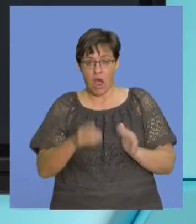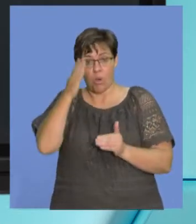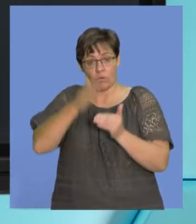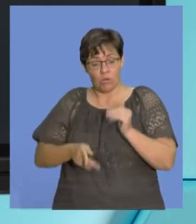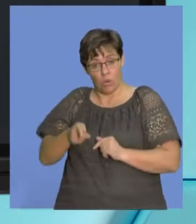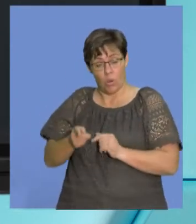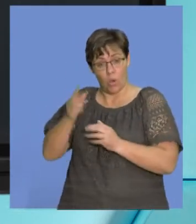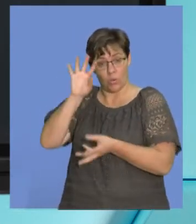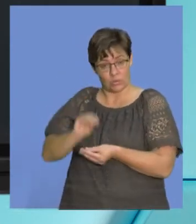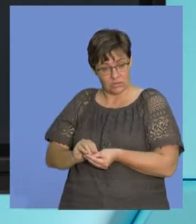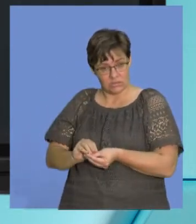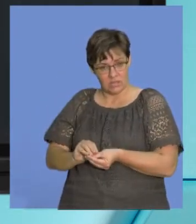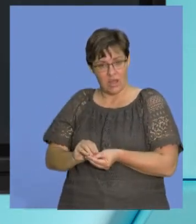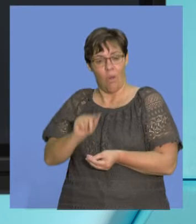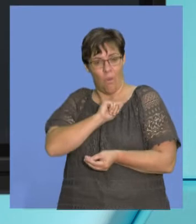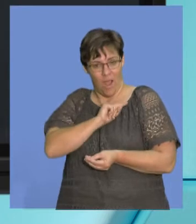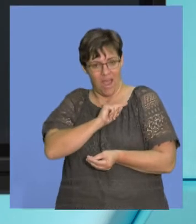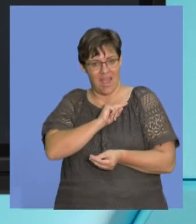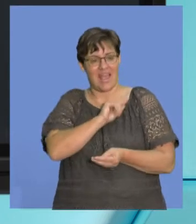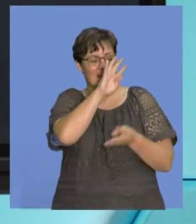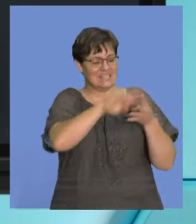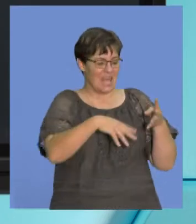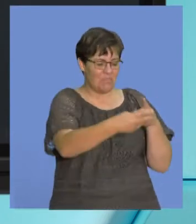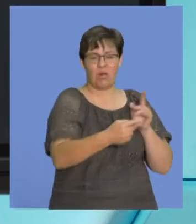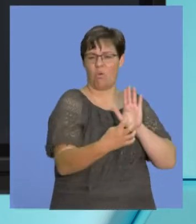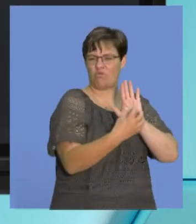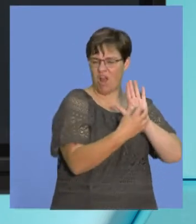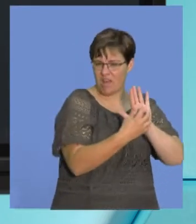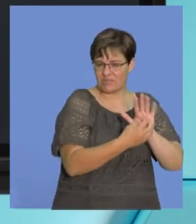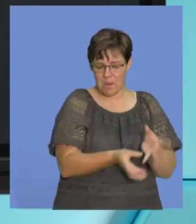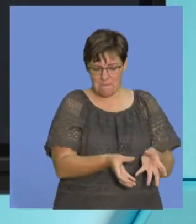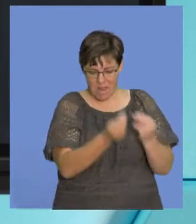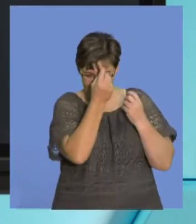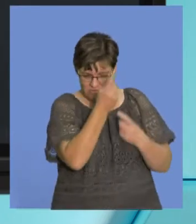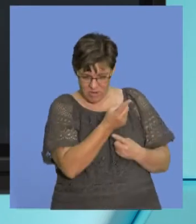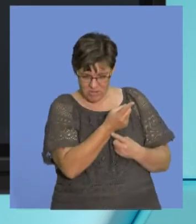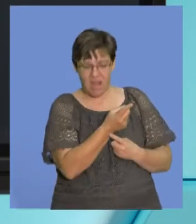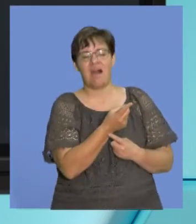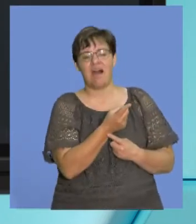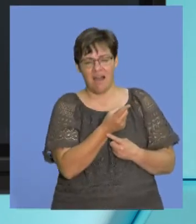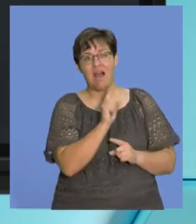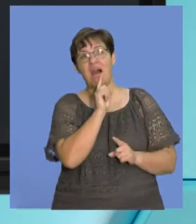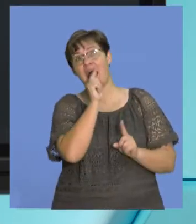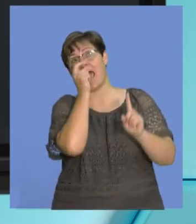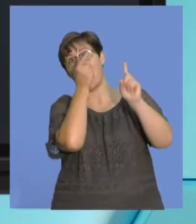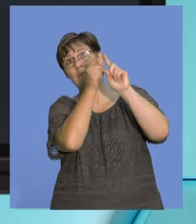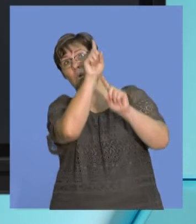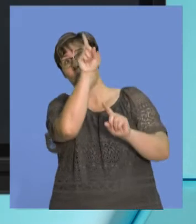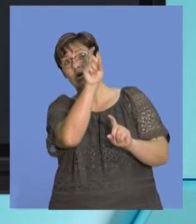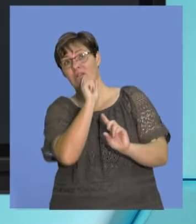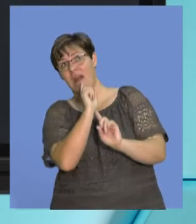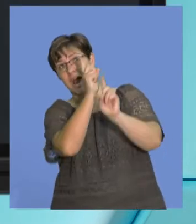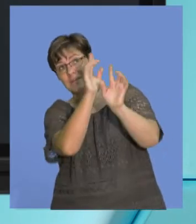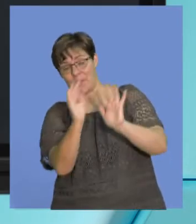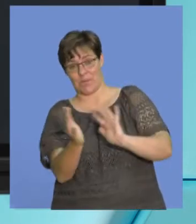the information that we have in the table or in your graphs, and we then link that to, have we answered the aim of the